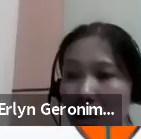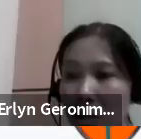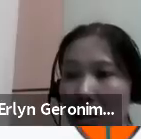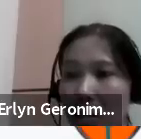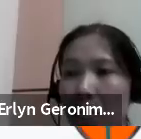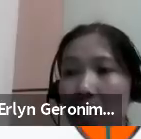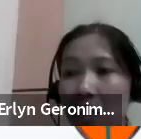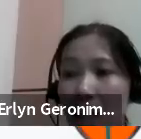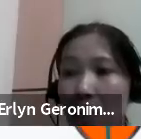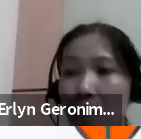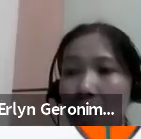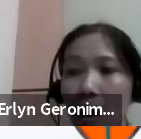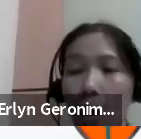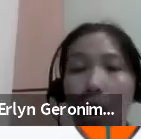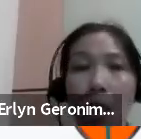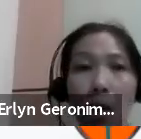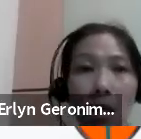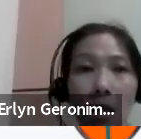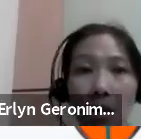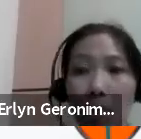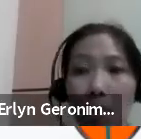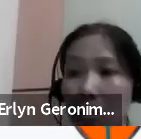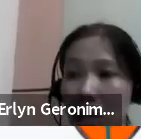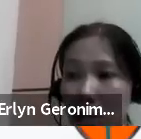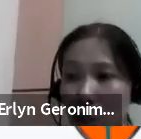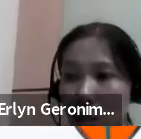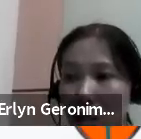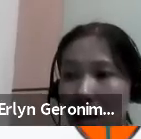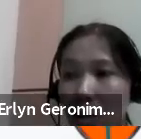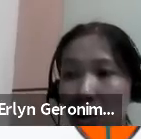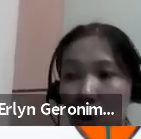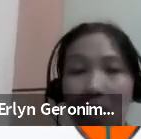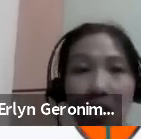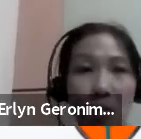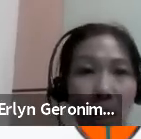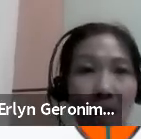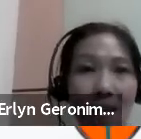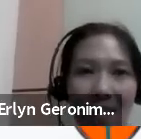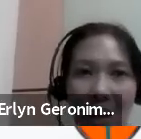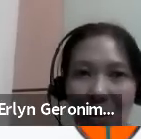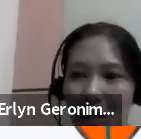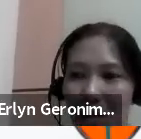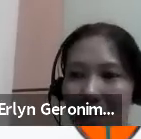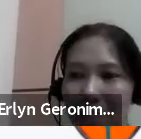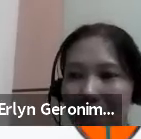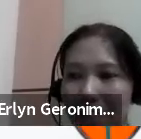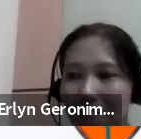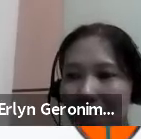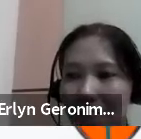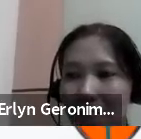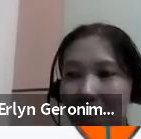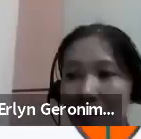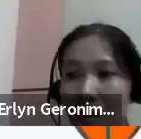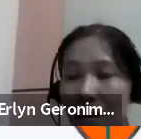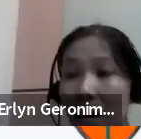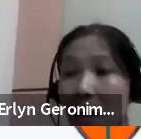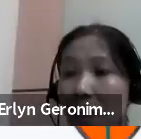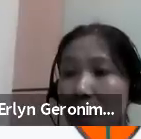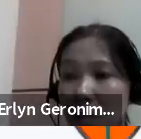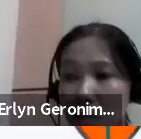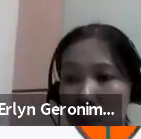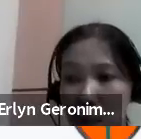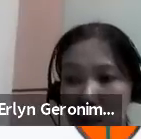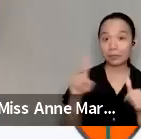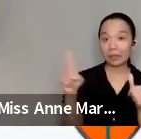invited teachers that celebrate the honor, prestige, and joys of being an educator.